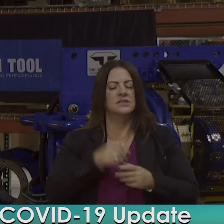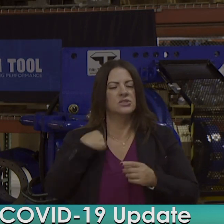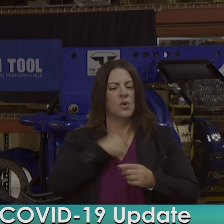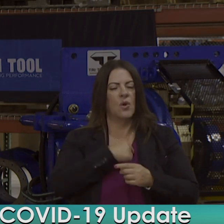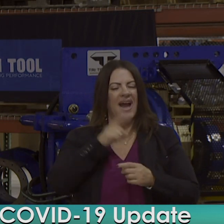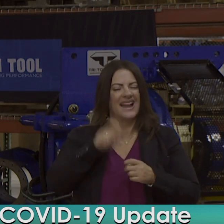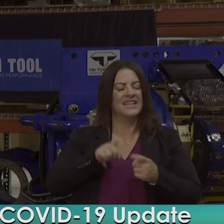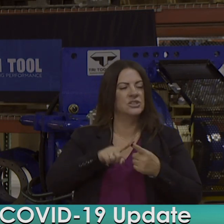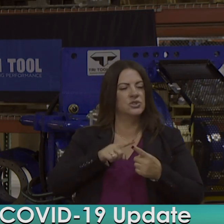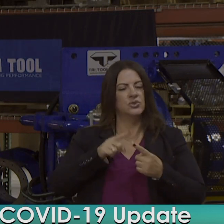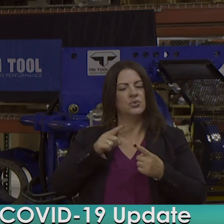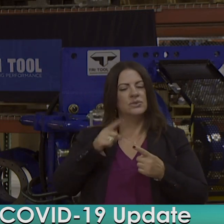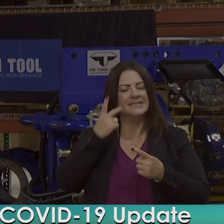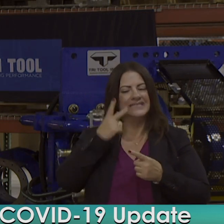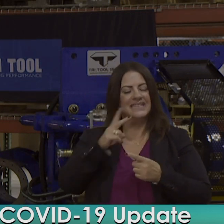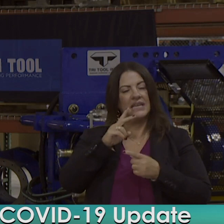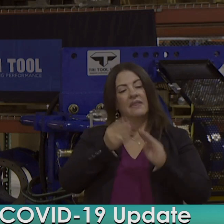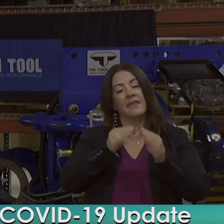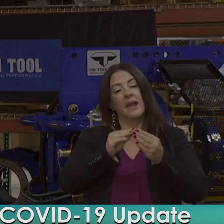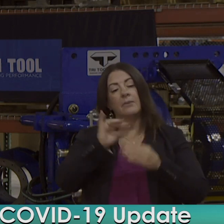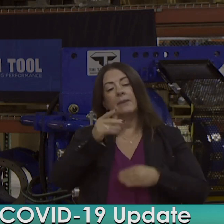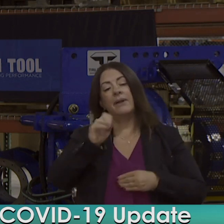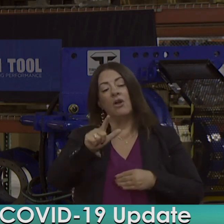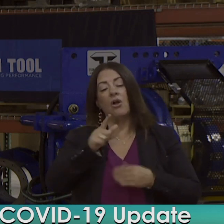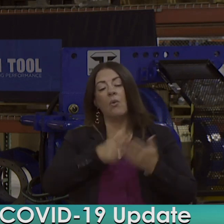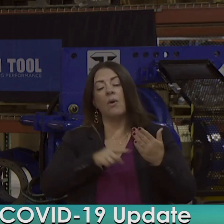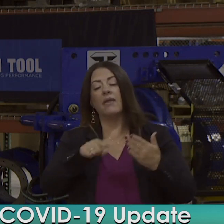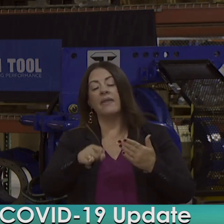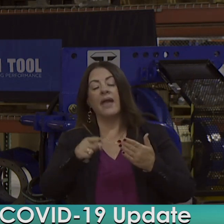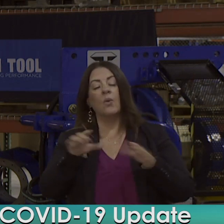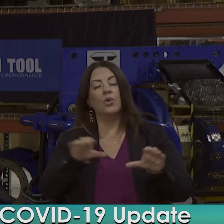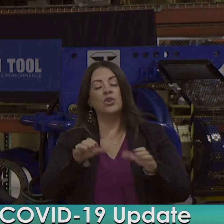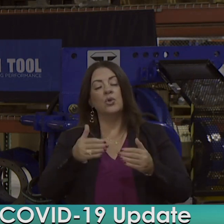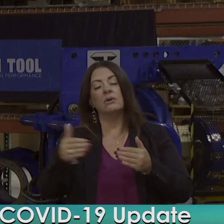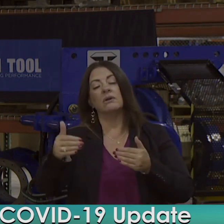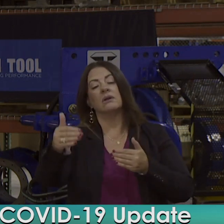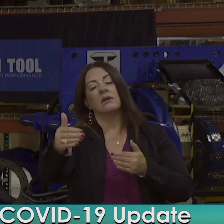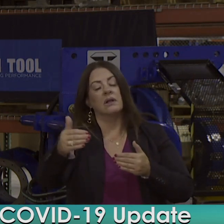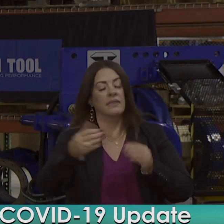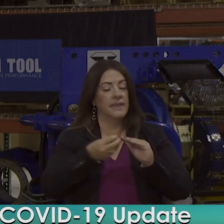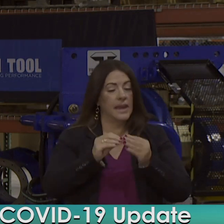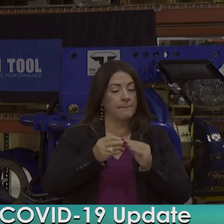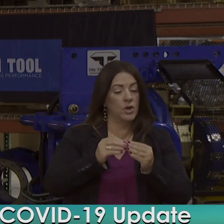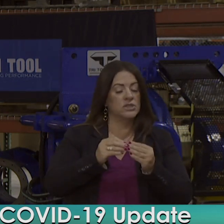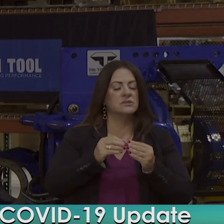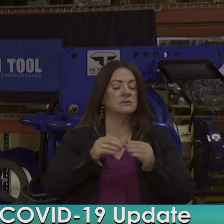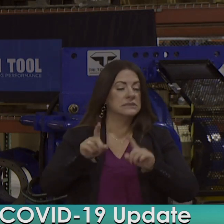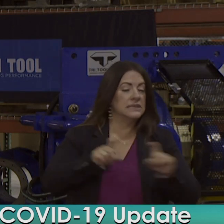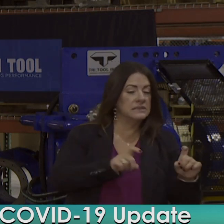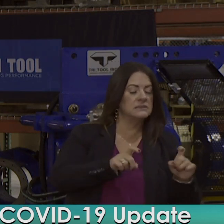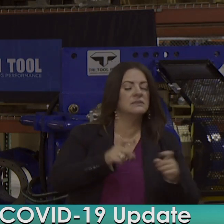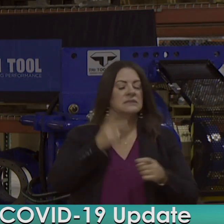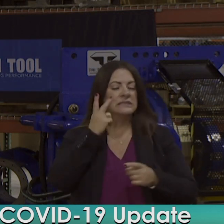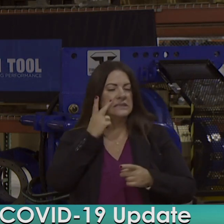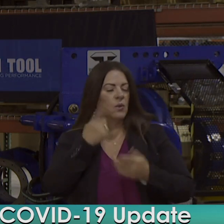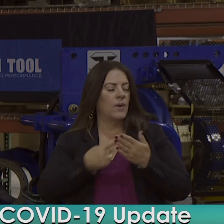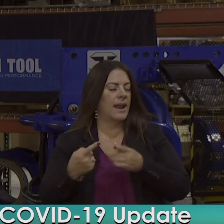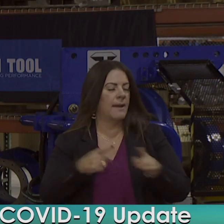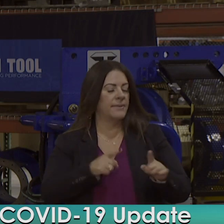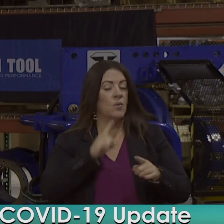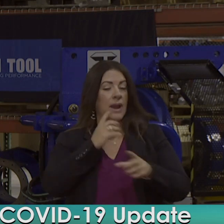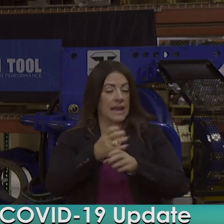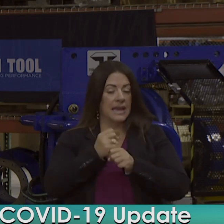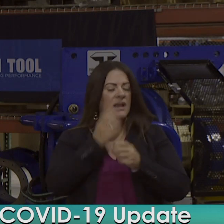coming out of that county, I'll be providing that to you. I was hoping to get that yesterday. We're hoping to get it as early as today. The